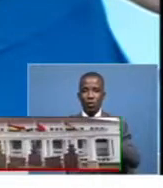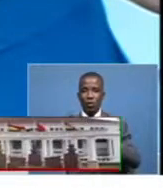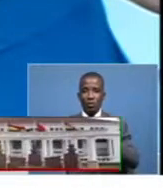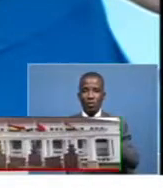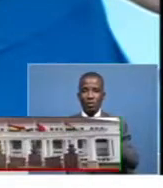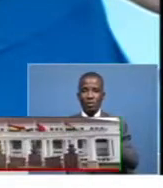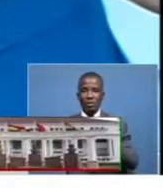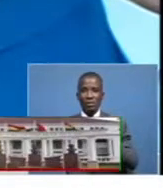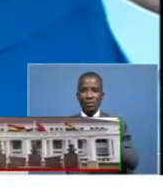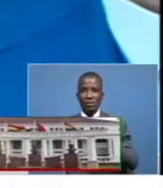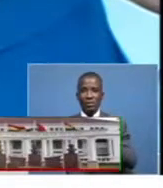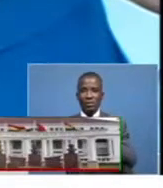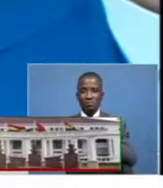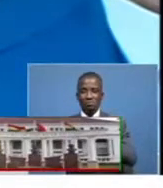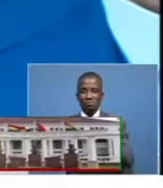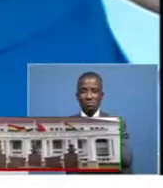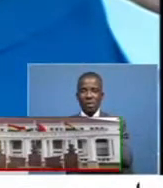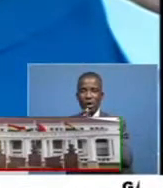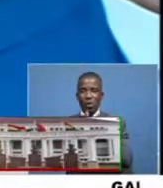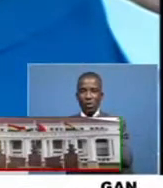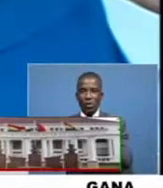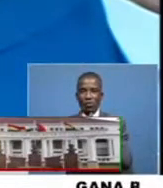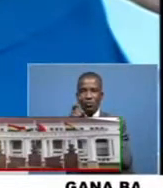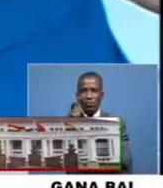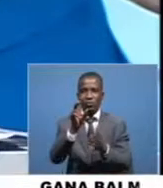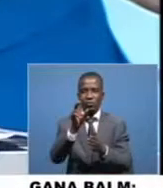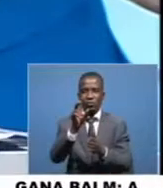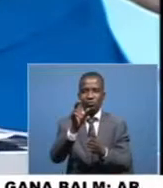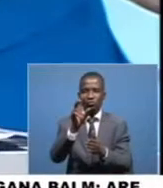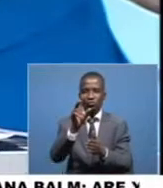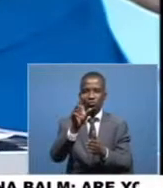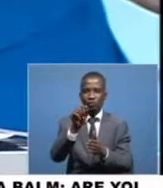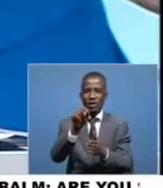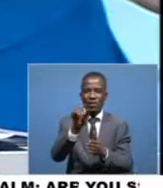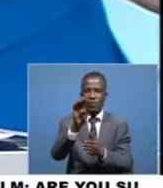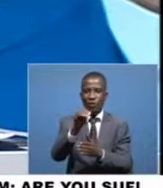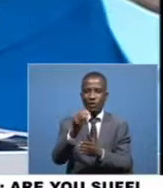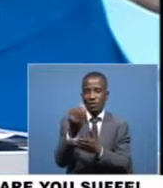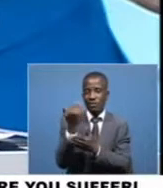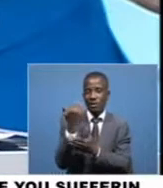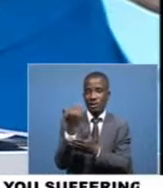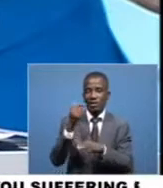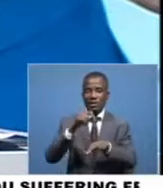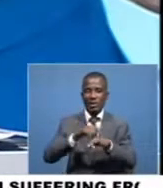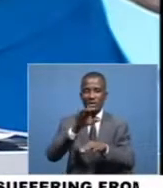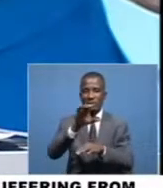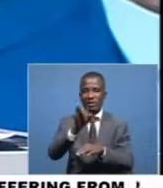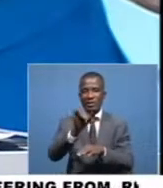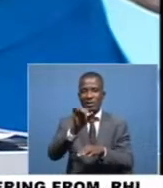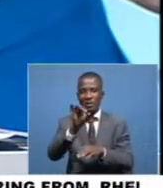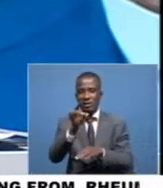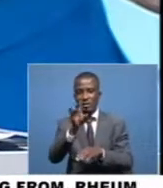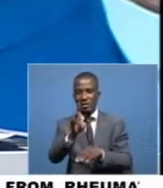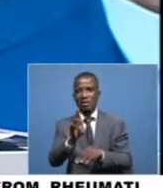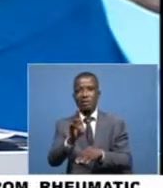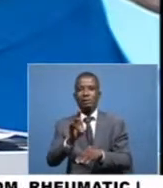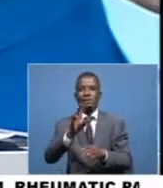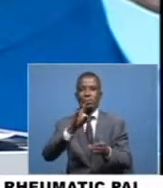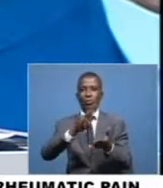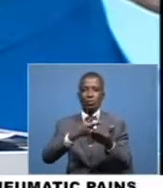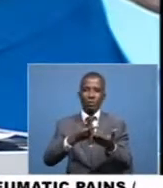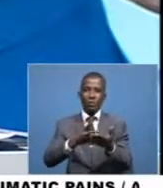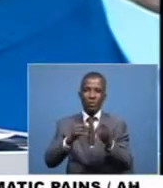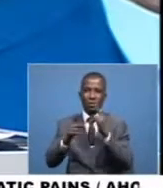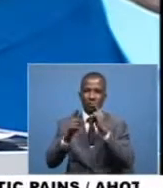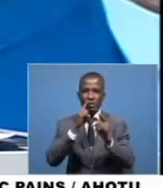Procedure Amendment Rules of 2014, CI 87, that they could even though they had filed the witness statements,